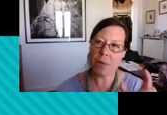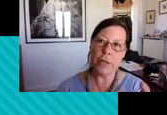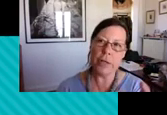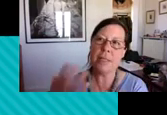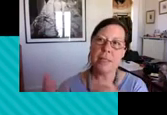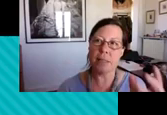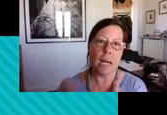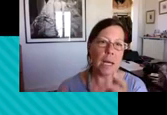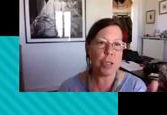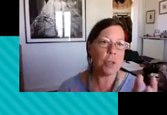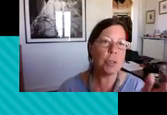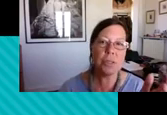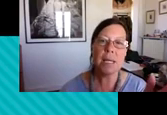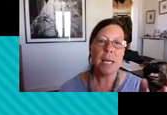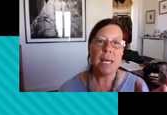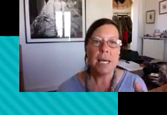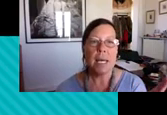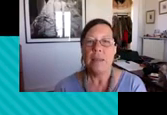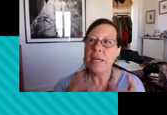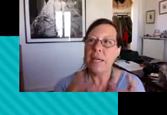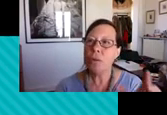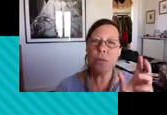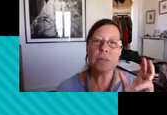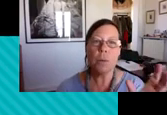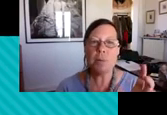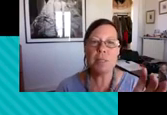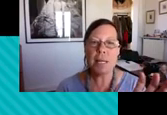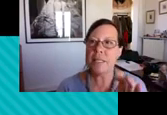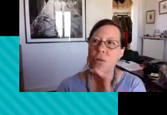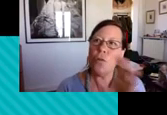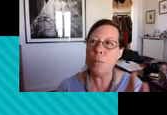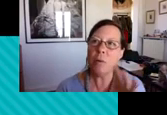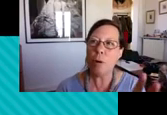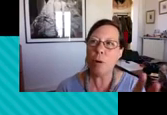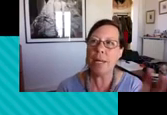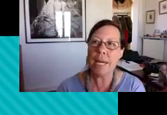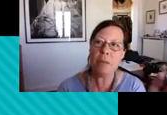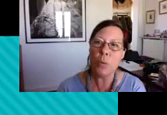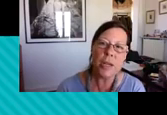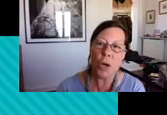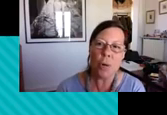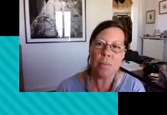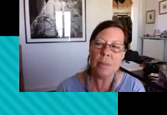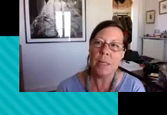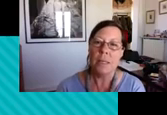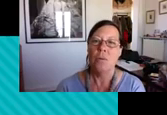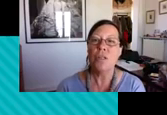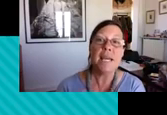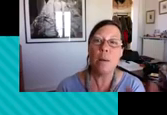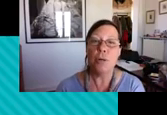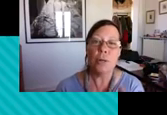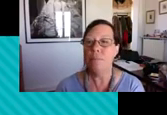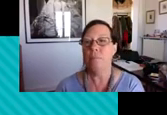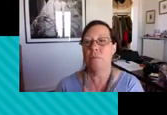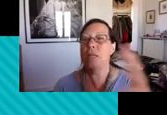conspiracy theories, these dodgy cures, use a website that's a form of a brand name that we know. For